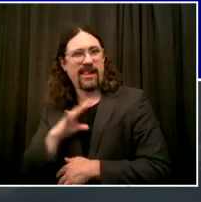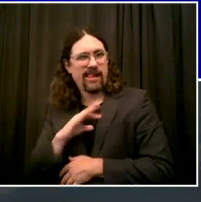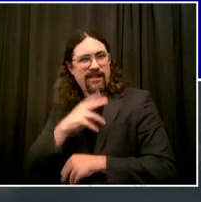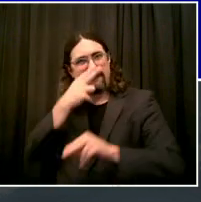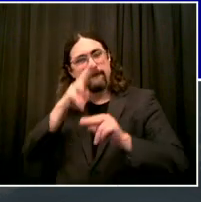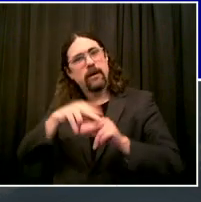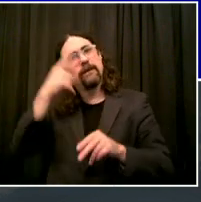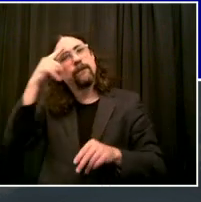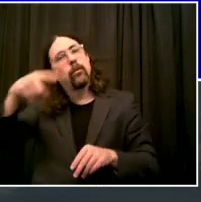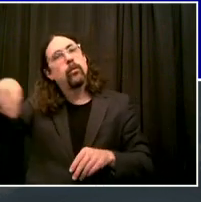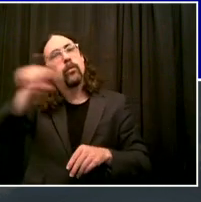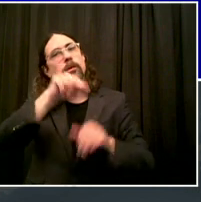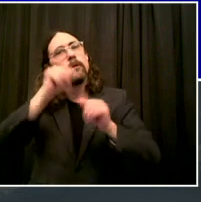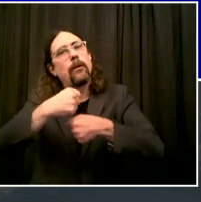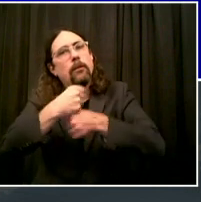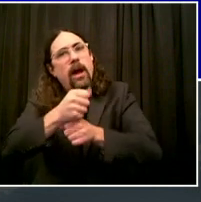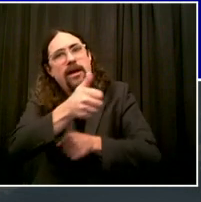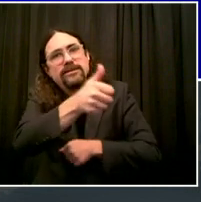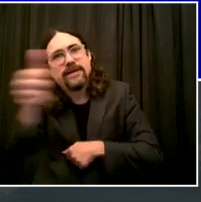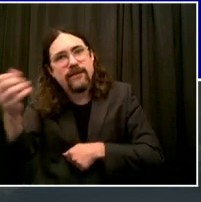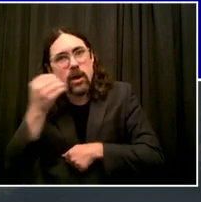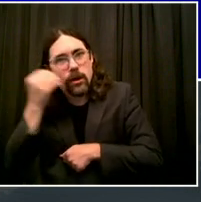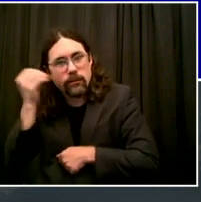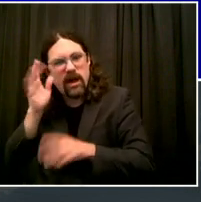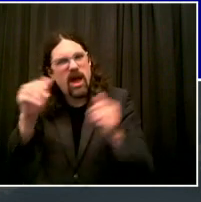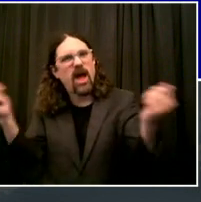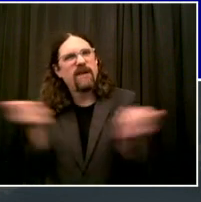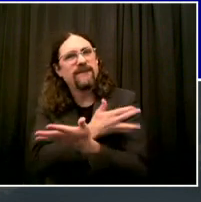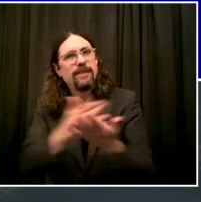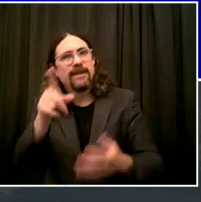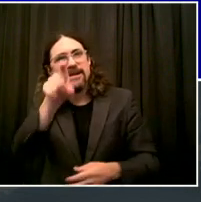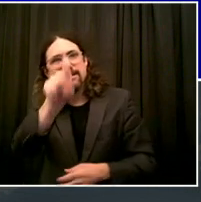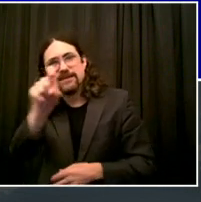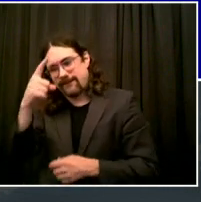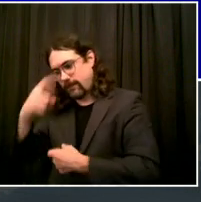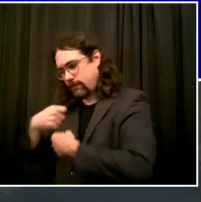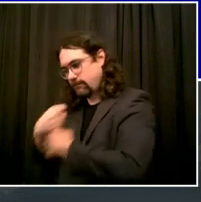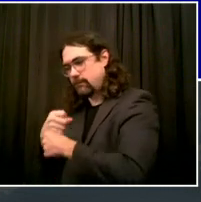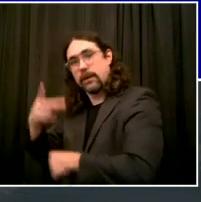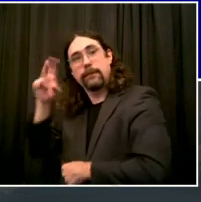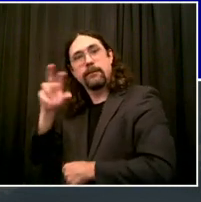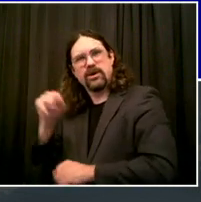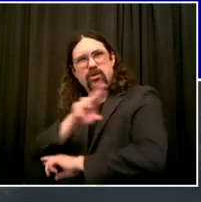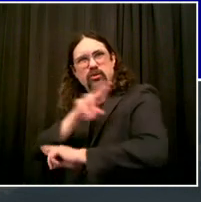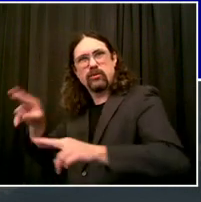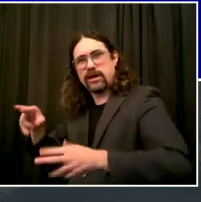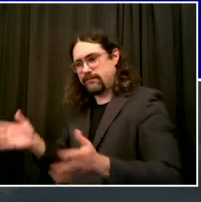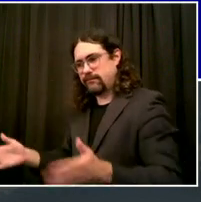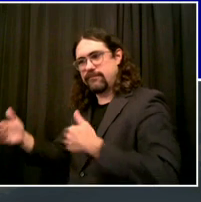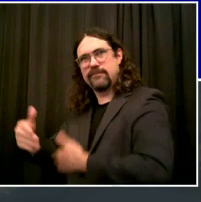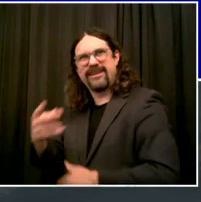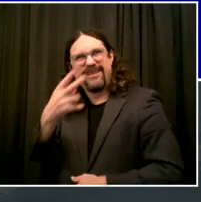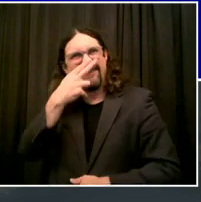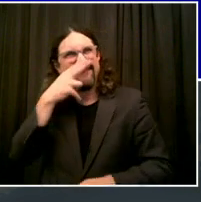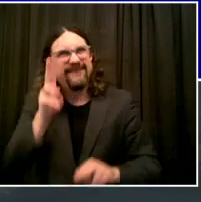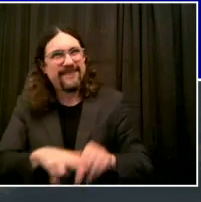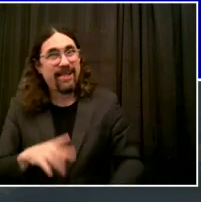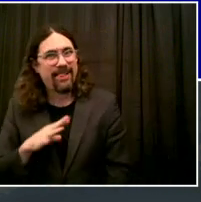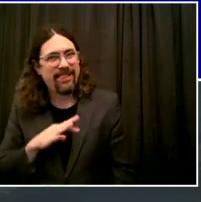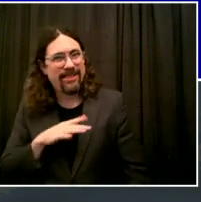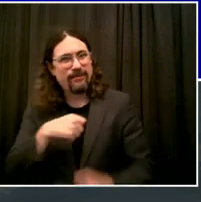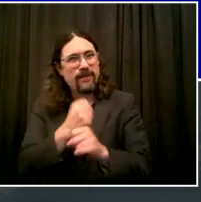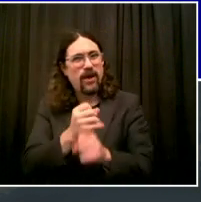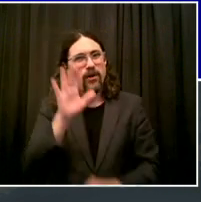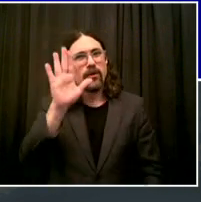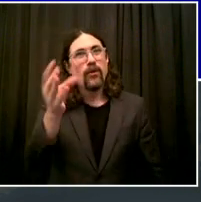made in a stove, in a microwave, in a toaster oven. So it should be accessible to all. And for more information,